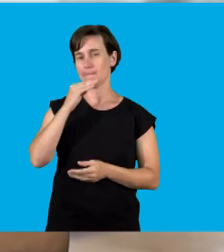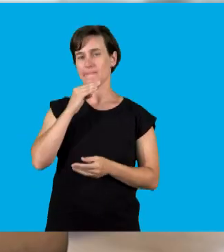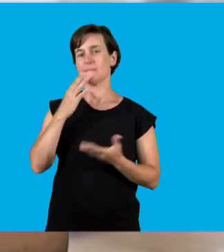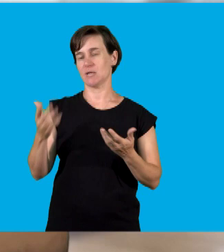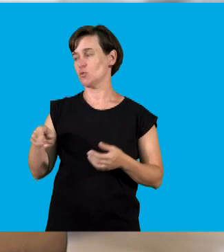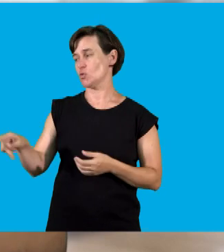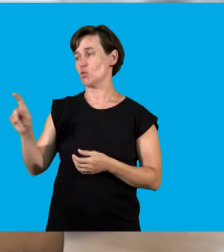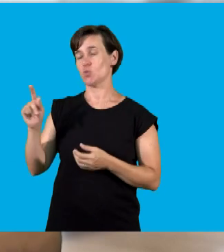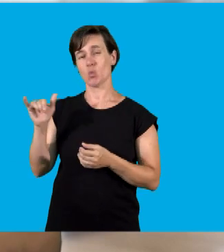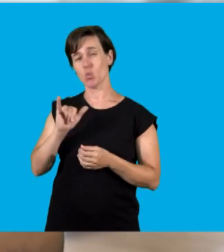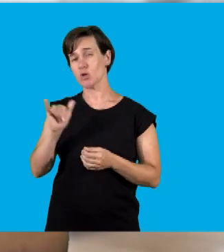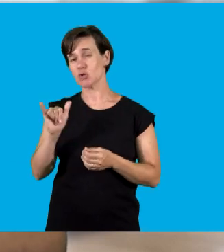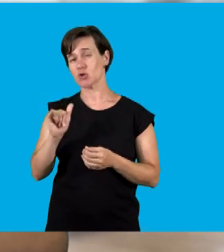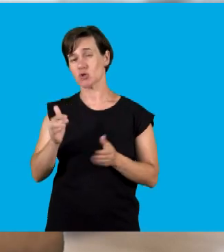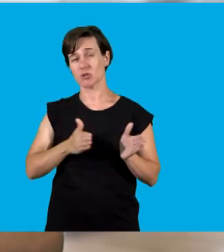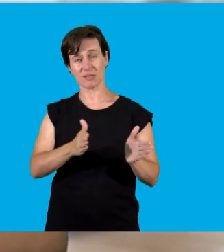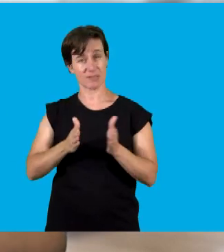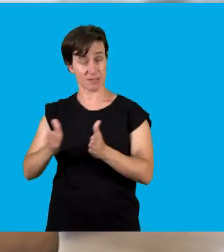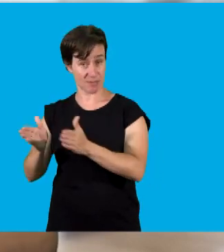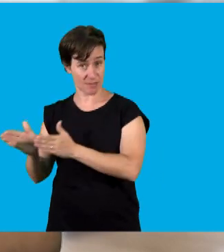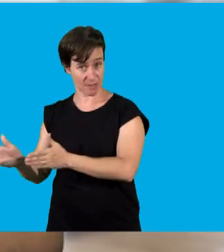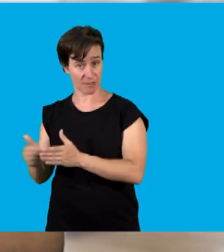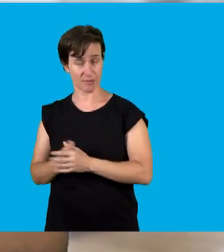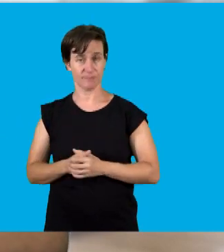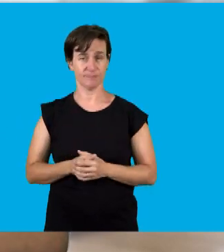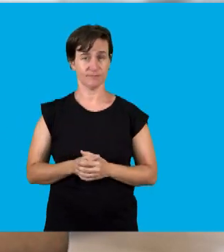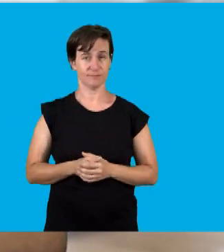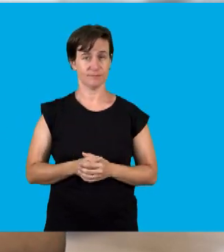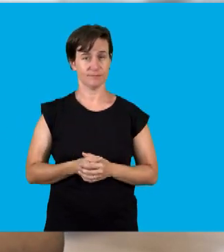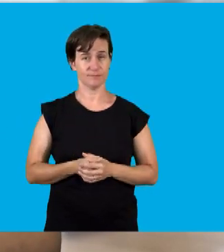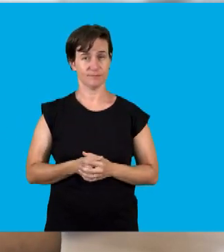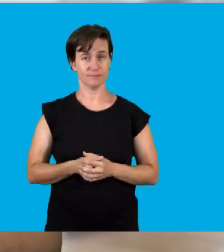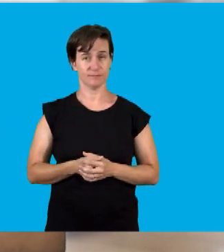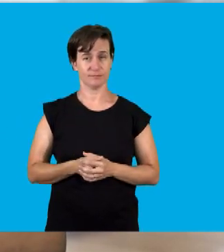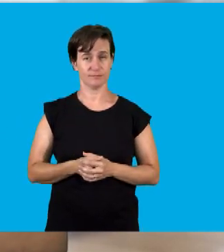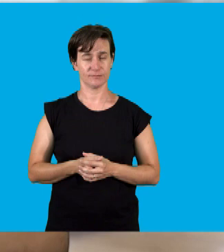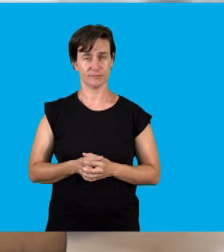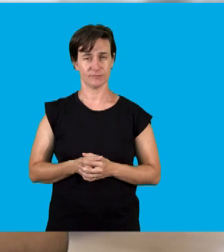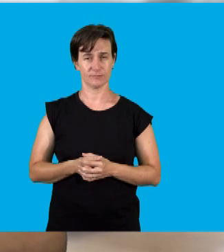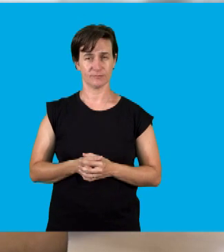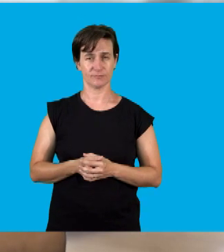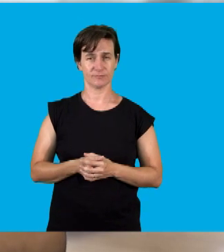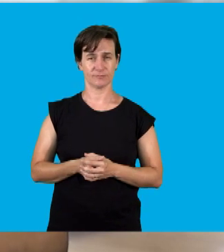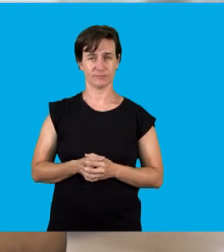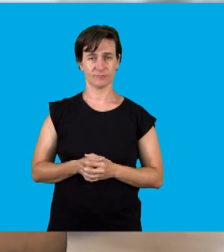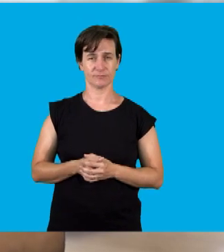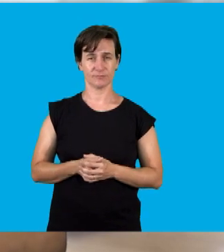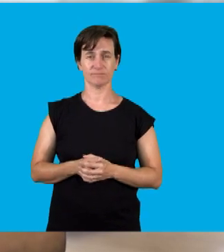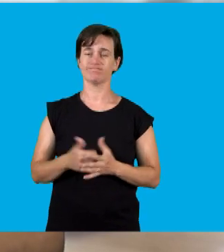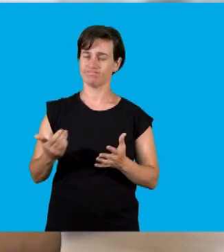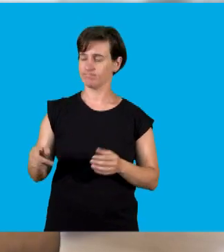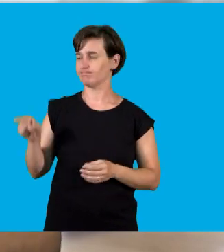a product. So in which sector amongst the three that deals with a service rather than a